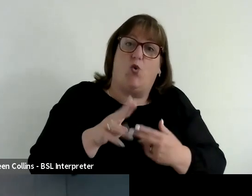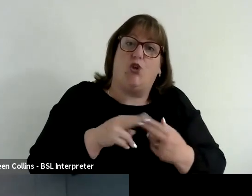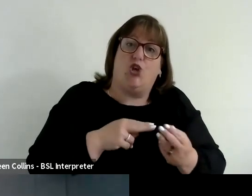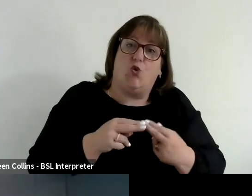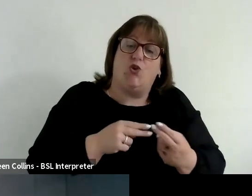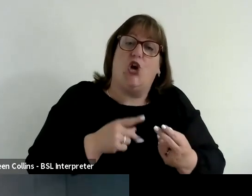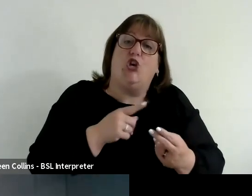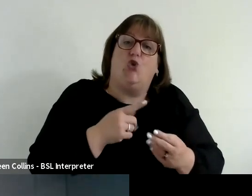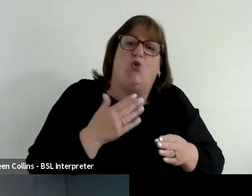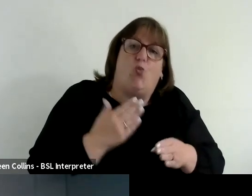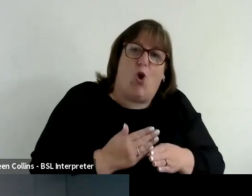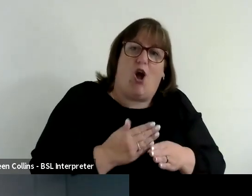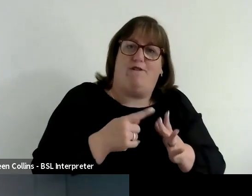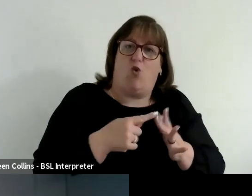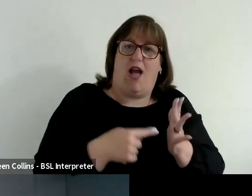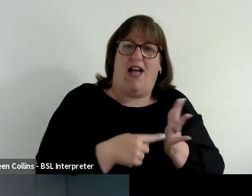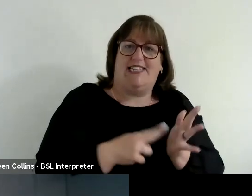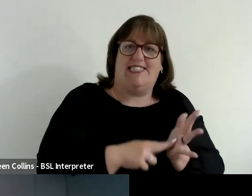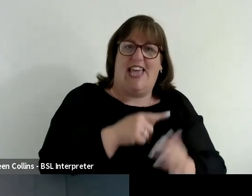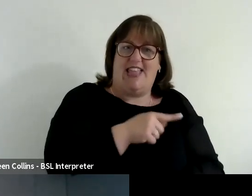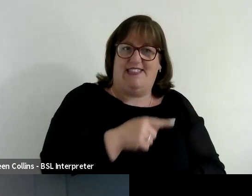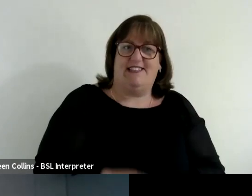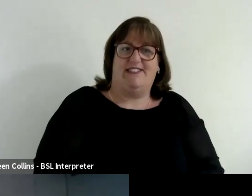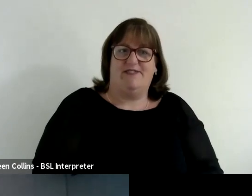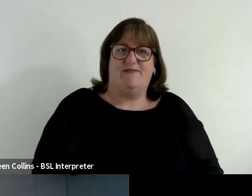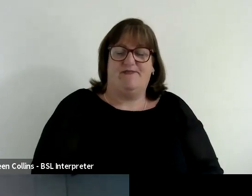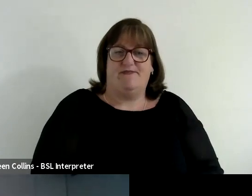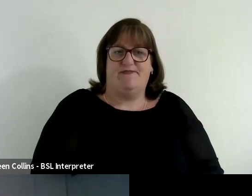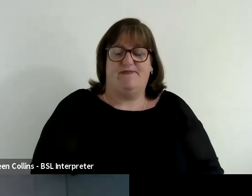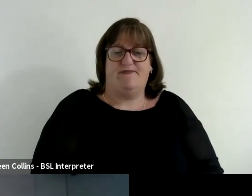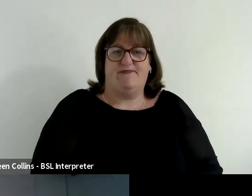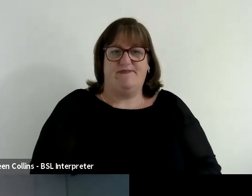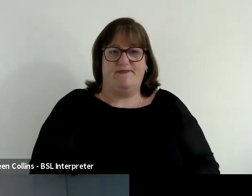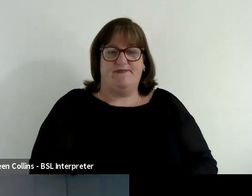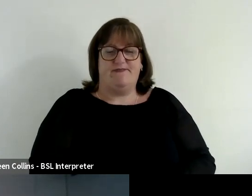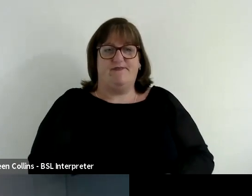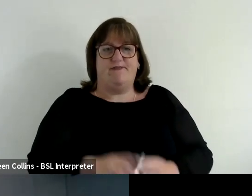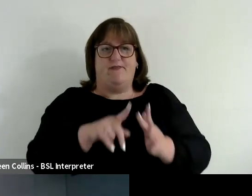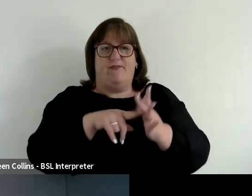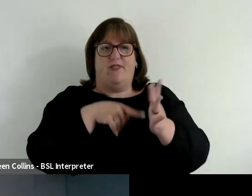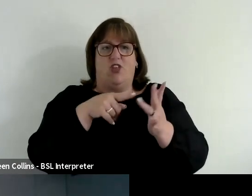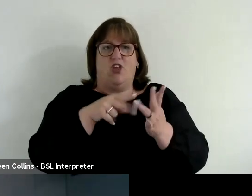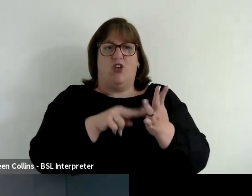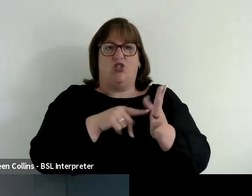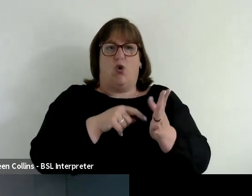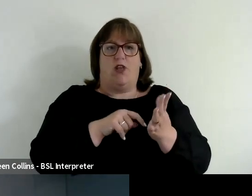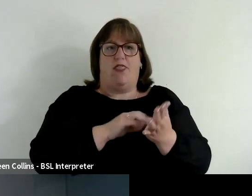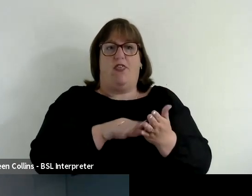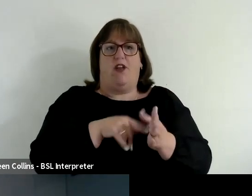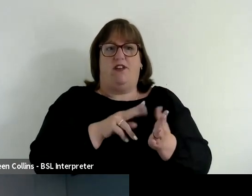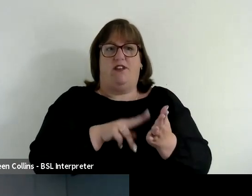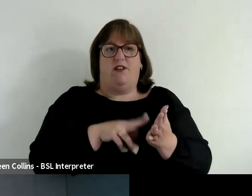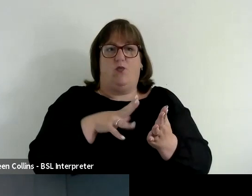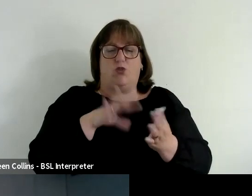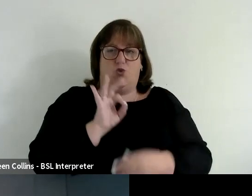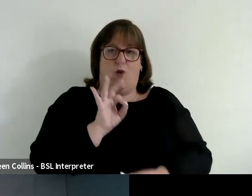good to know. Oh, and do you offer, this is from Jonathan, easy read job ads? It's something we've thought